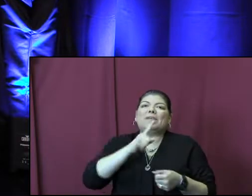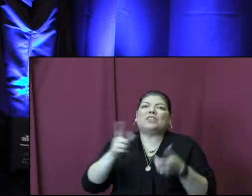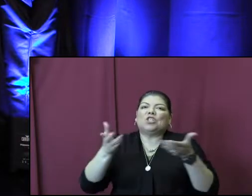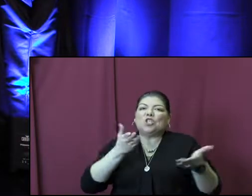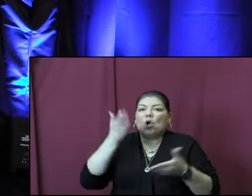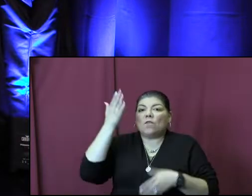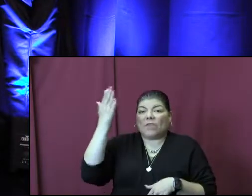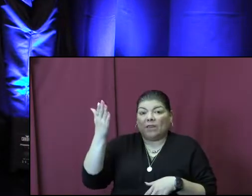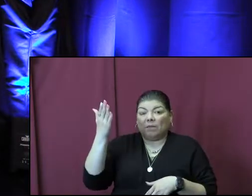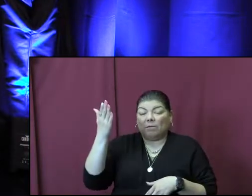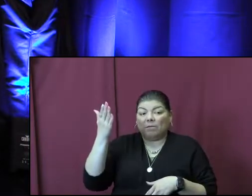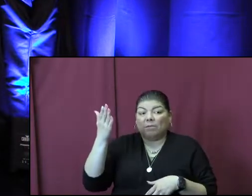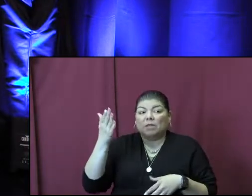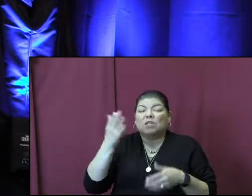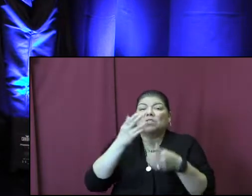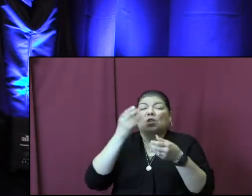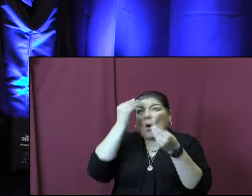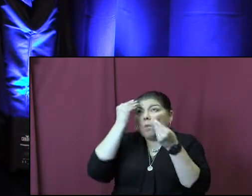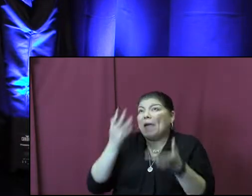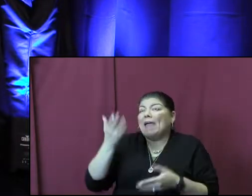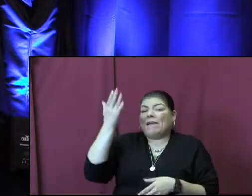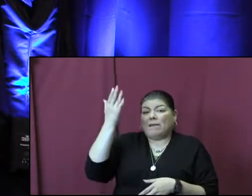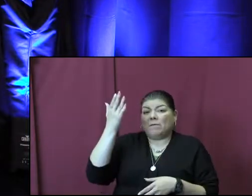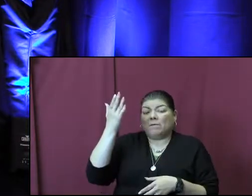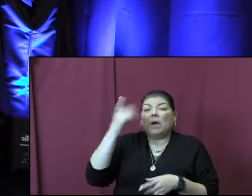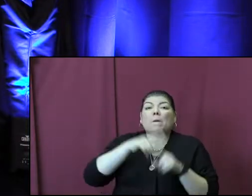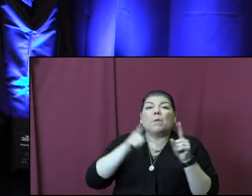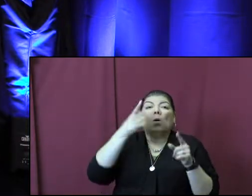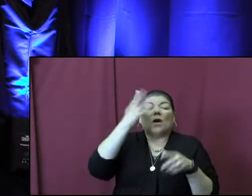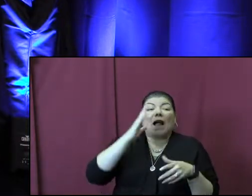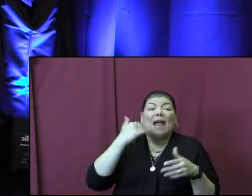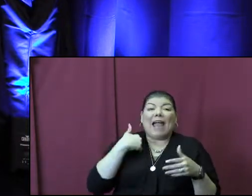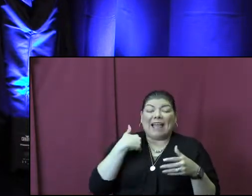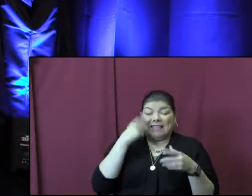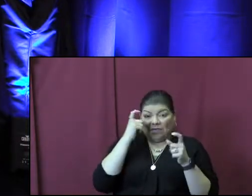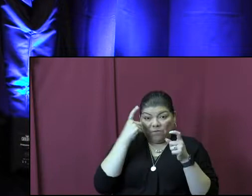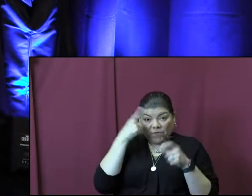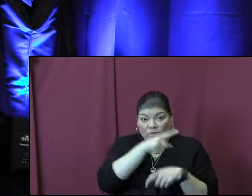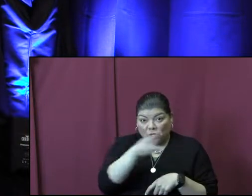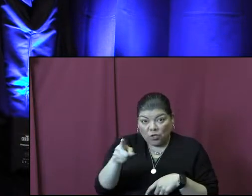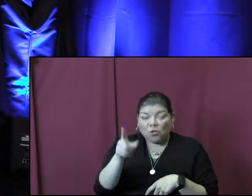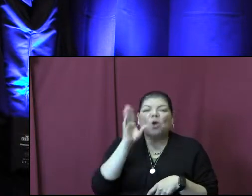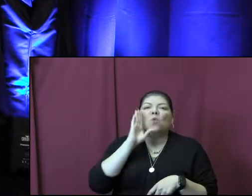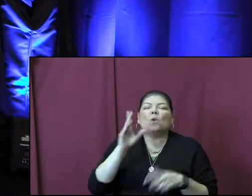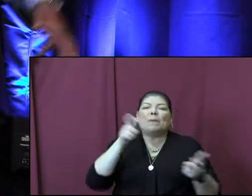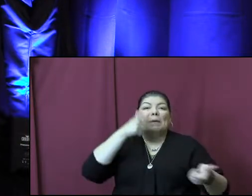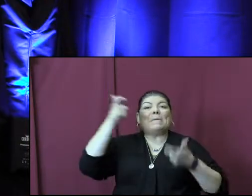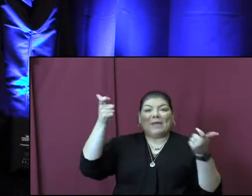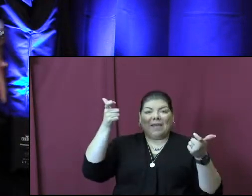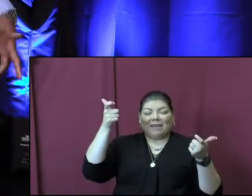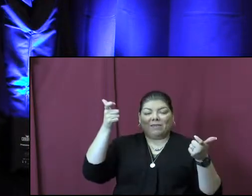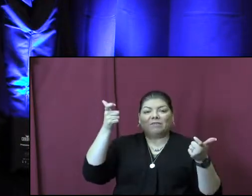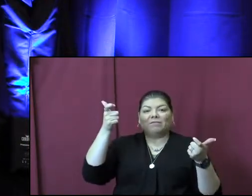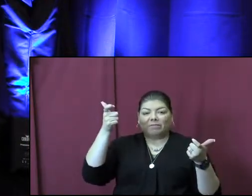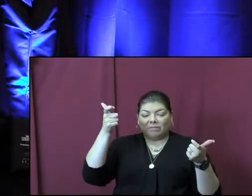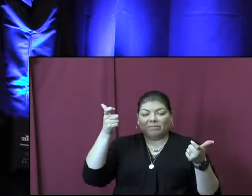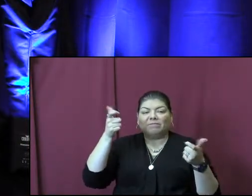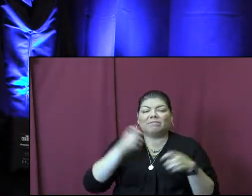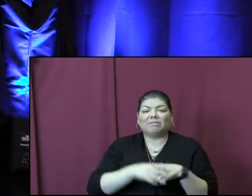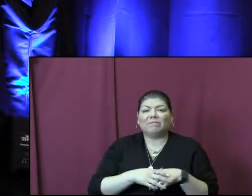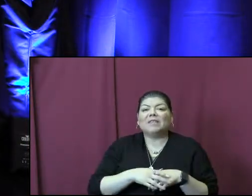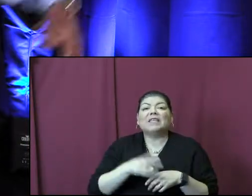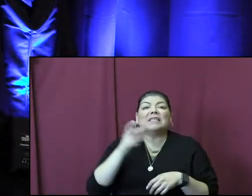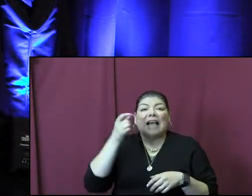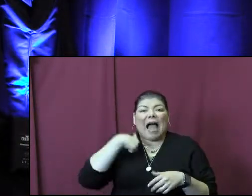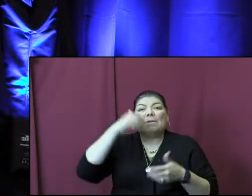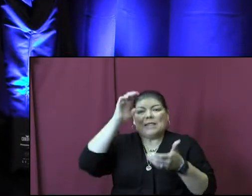Serve him. To love him is to obey him. But what God has next for you, it's going to be big. But